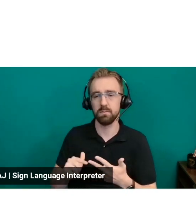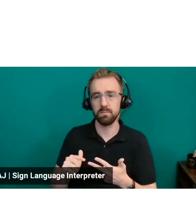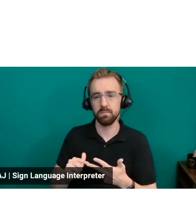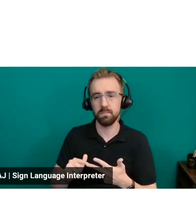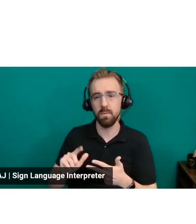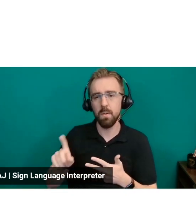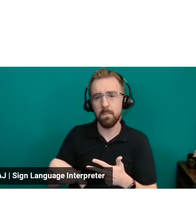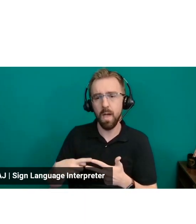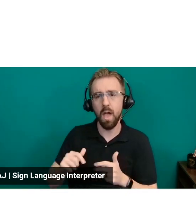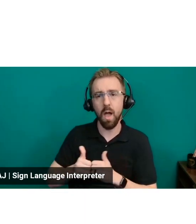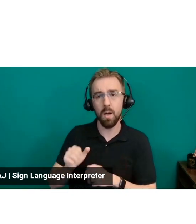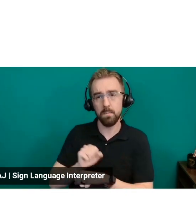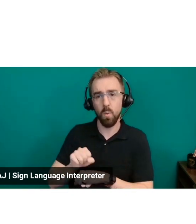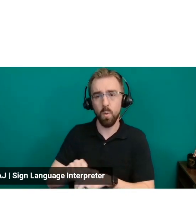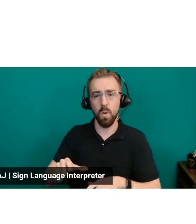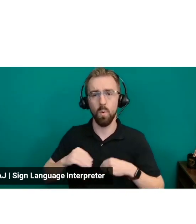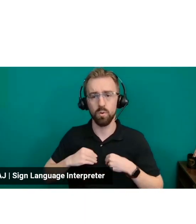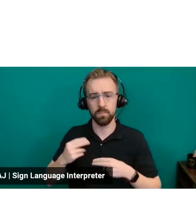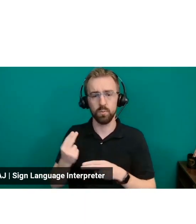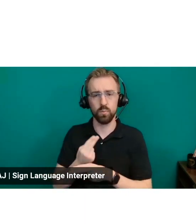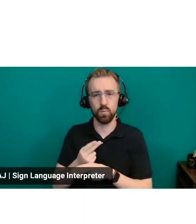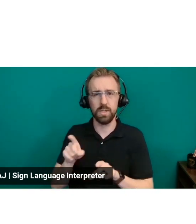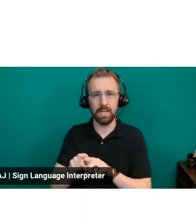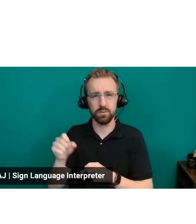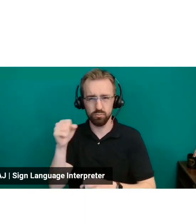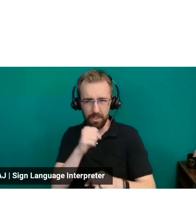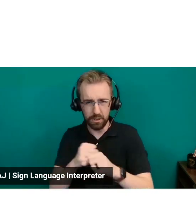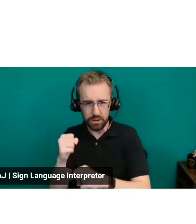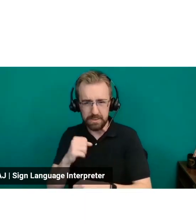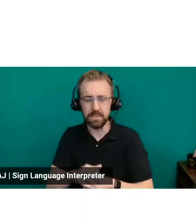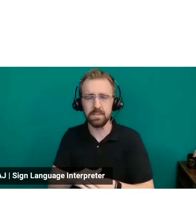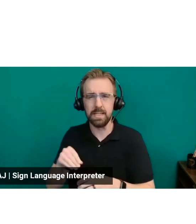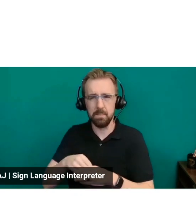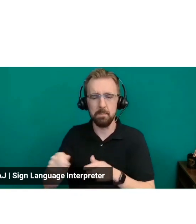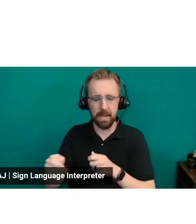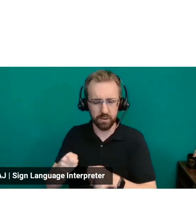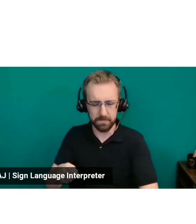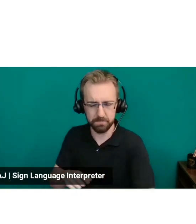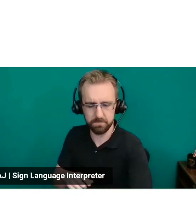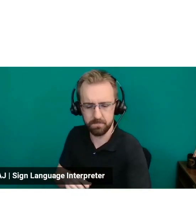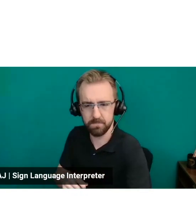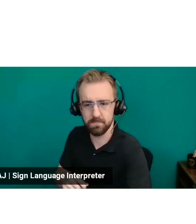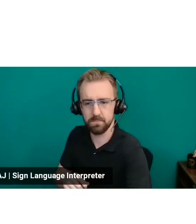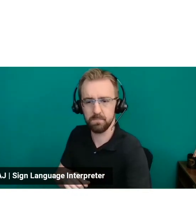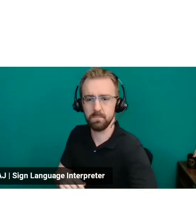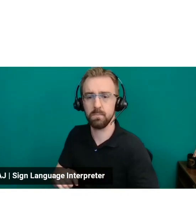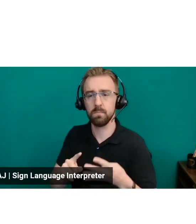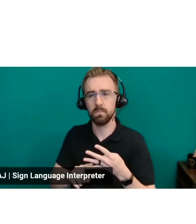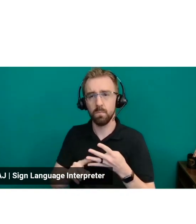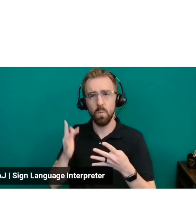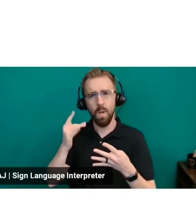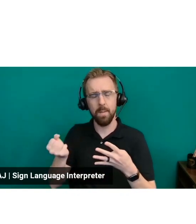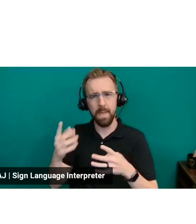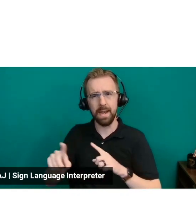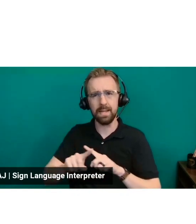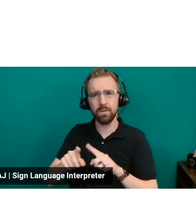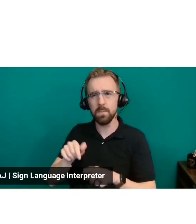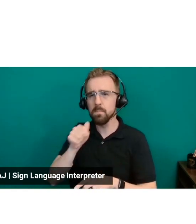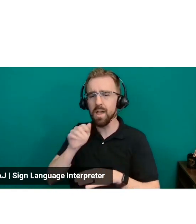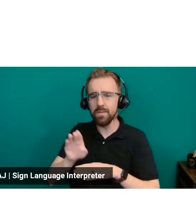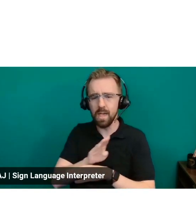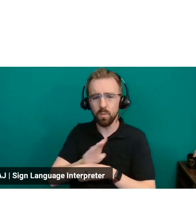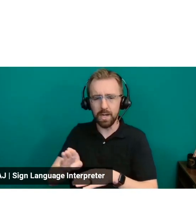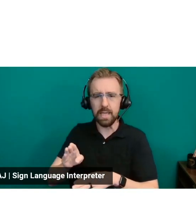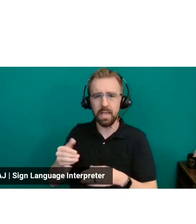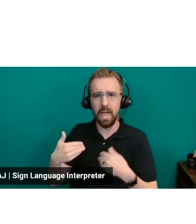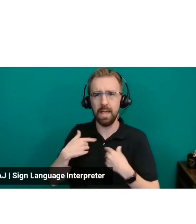about how employee ownership is used as strategy in talent management. 4, why so many different private equity firms are